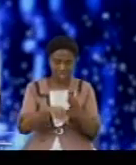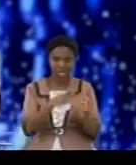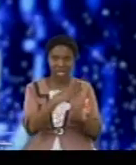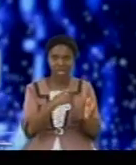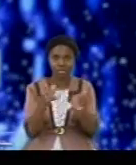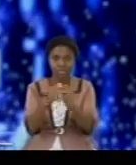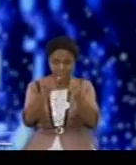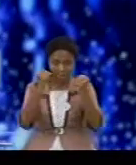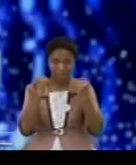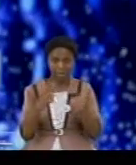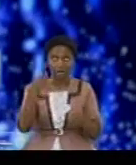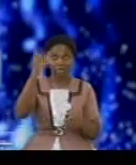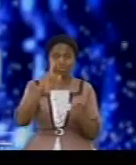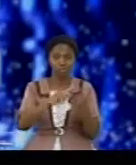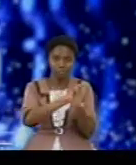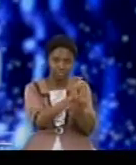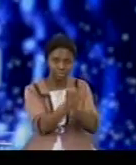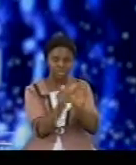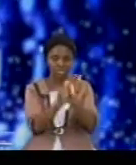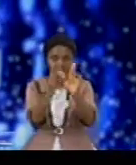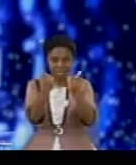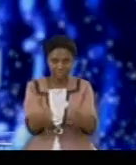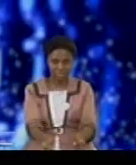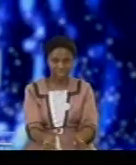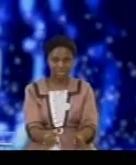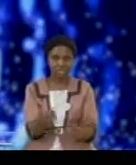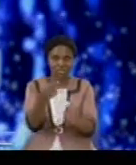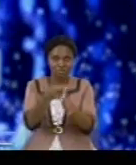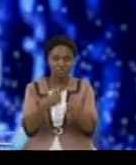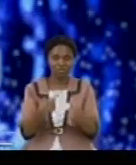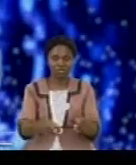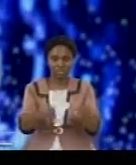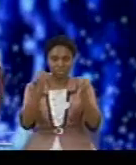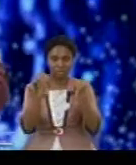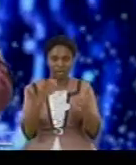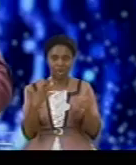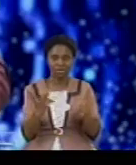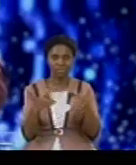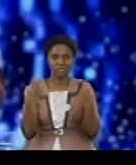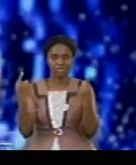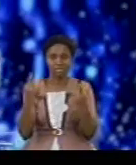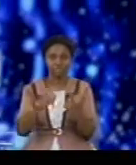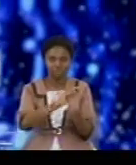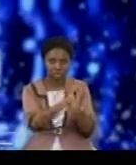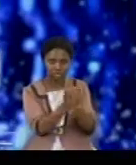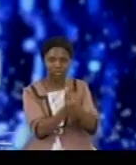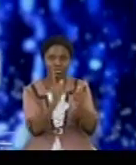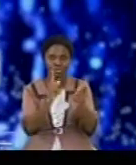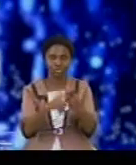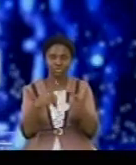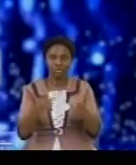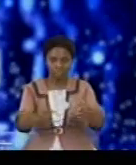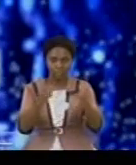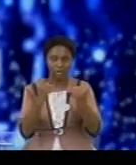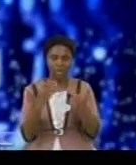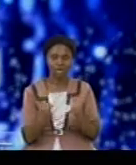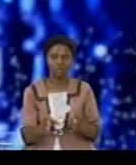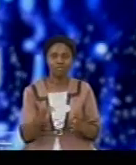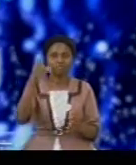darkness to light, to change that fellow into a child of God. Look at it in John chapter 1, verse